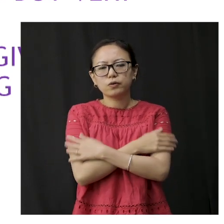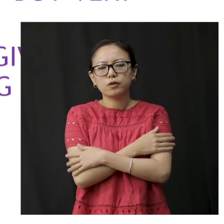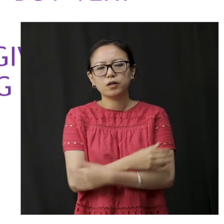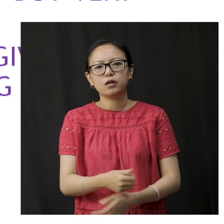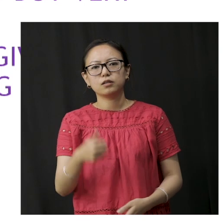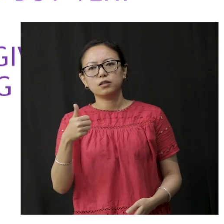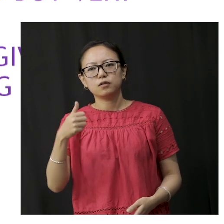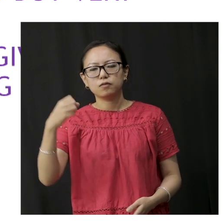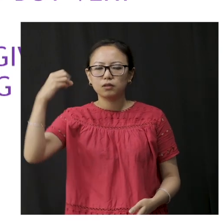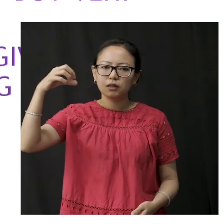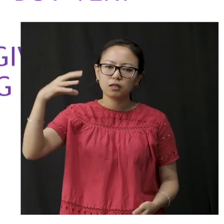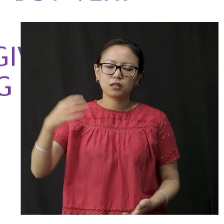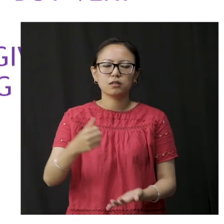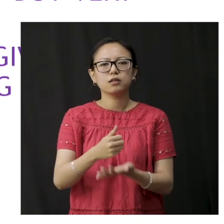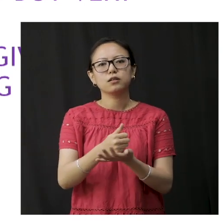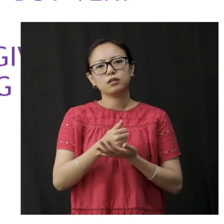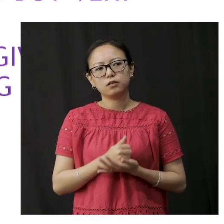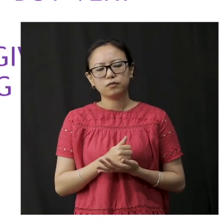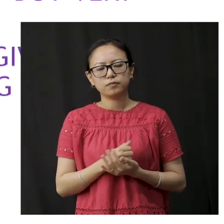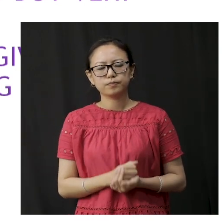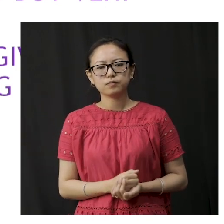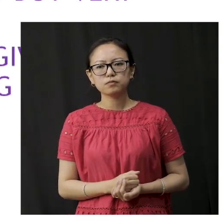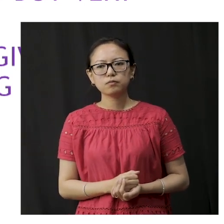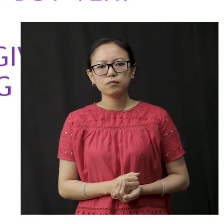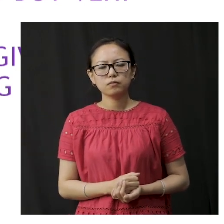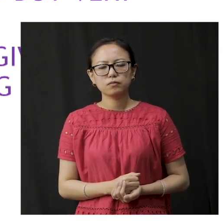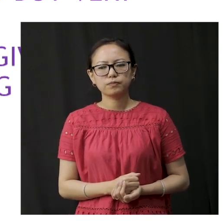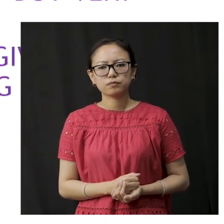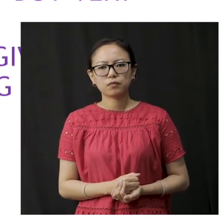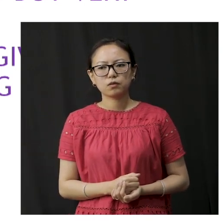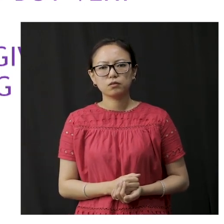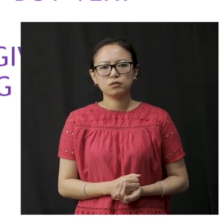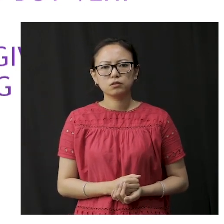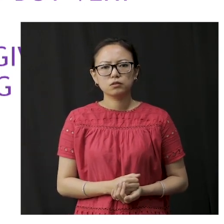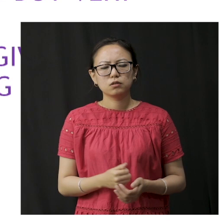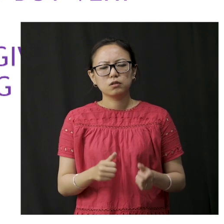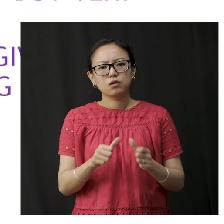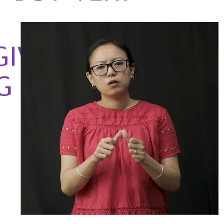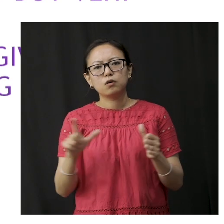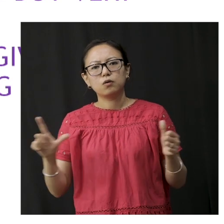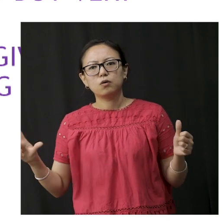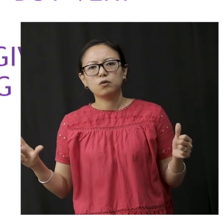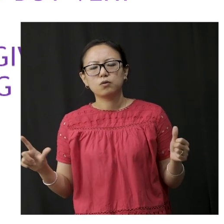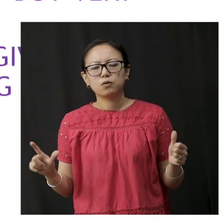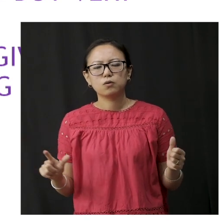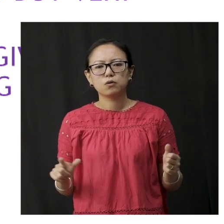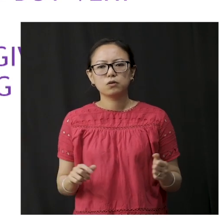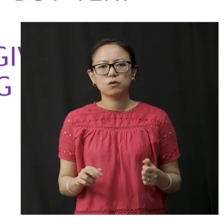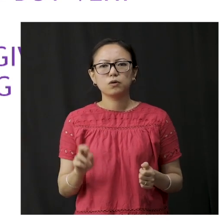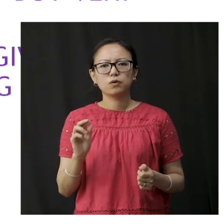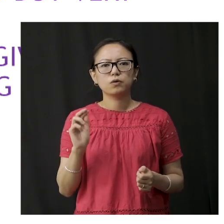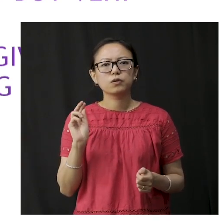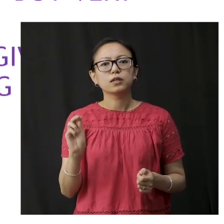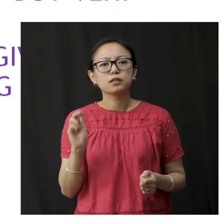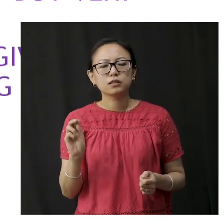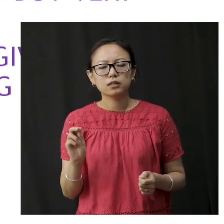the last line together. We need the sun and the moon to give us light and also keep us